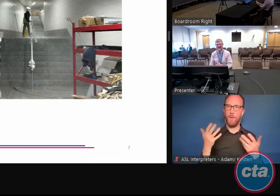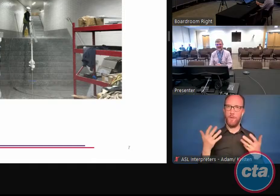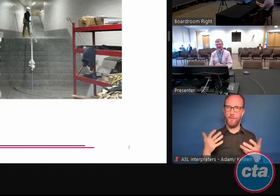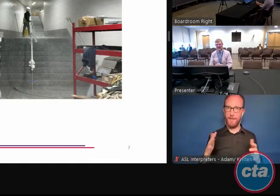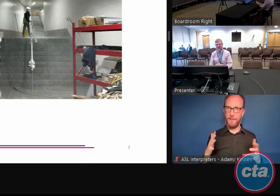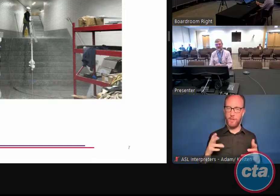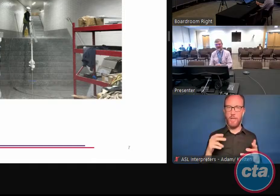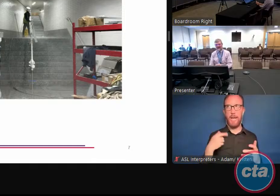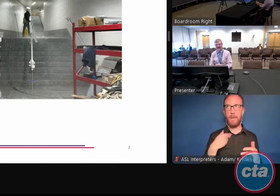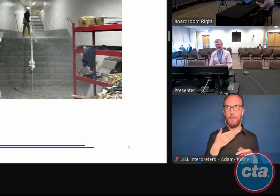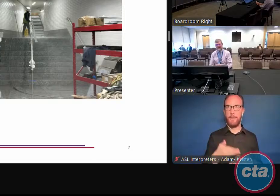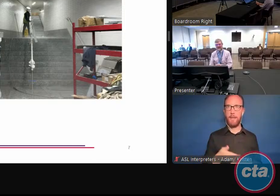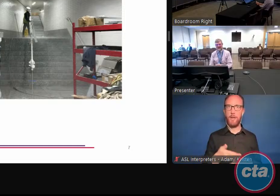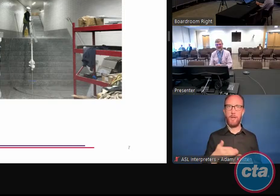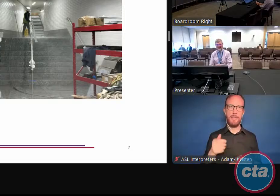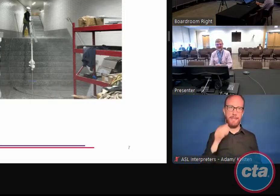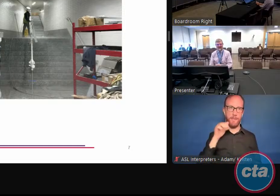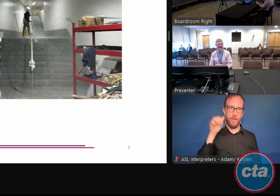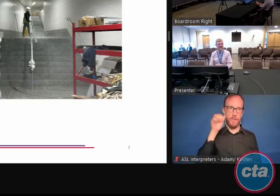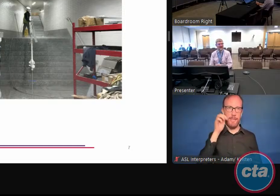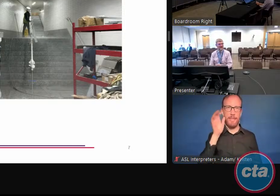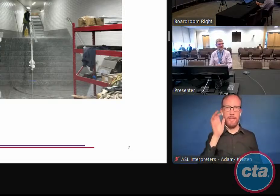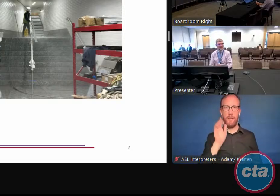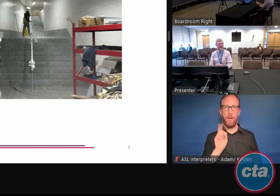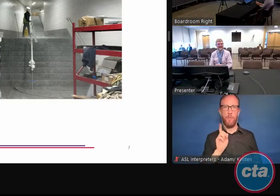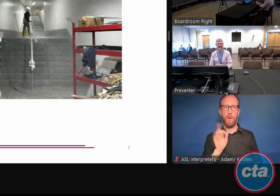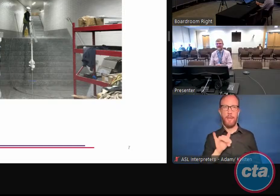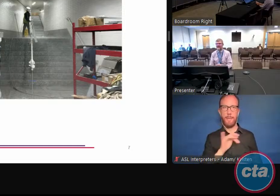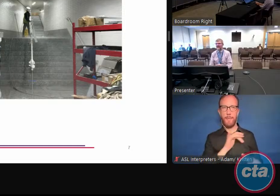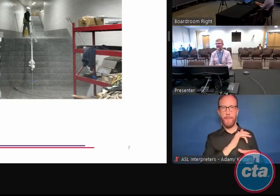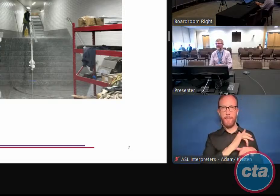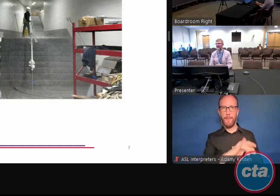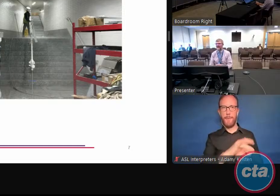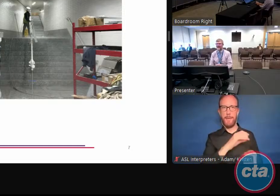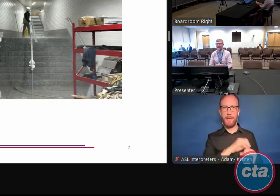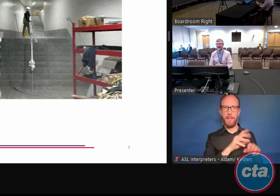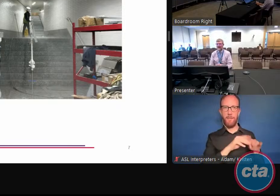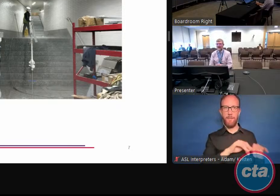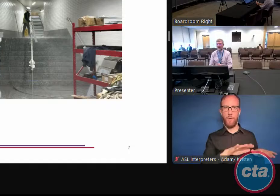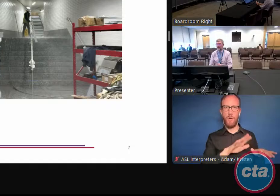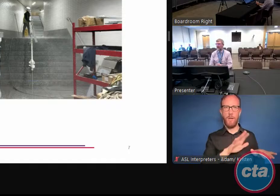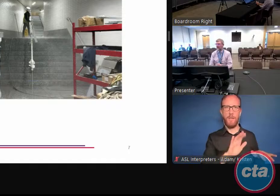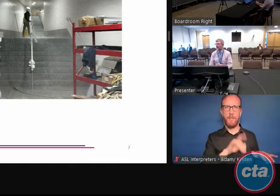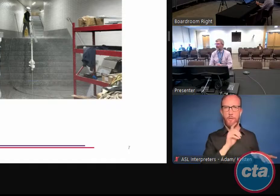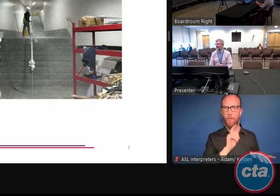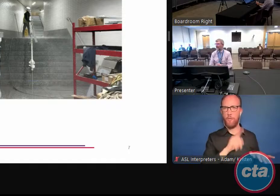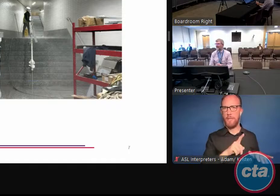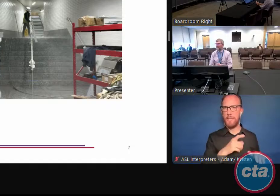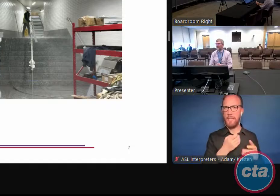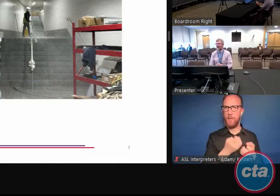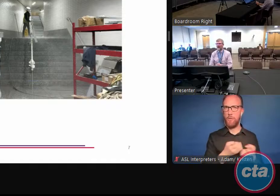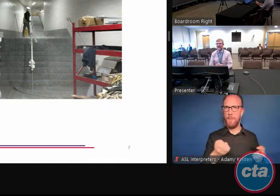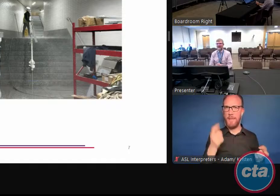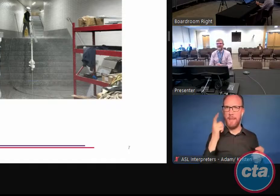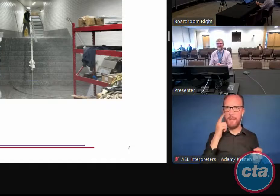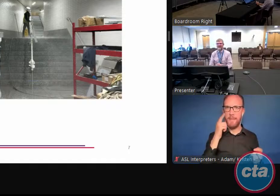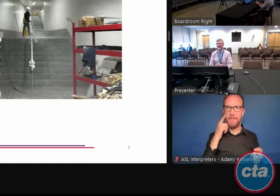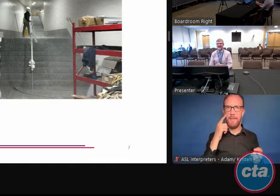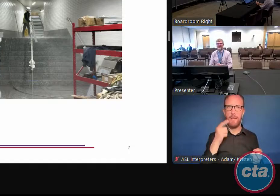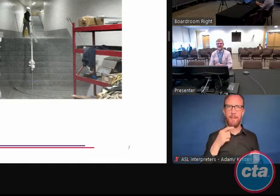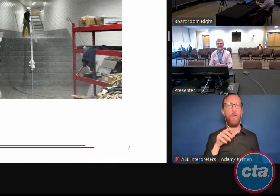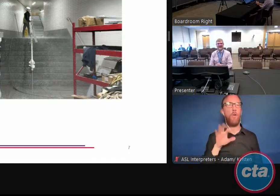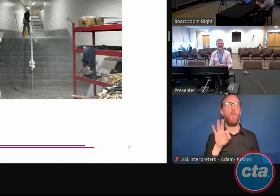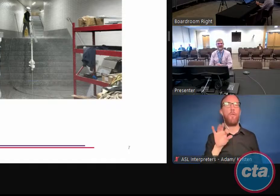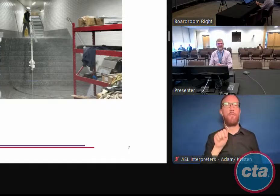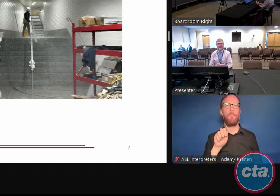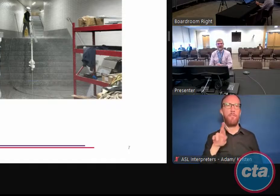yesterday, and where that gap is in the shiny, clean terrazzo floor is actually fair equipment. You know, you were a bit of a transit geek when you walk into a station, you see